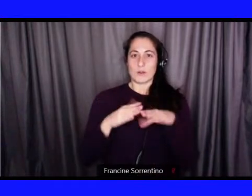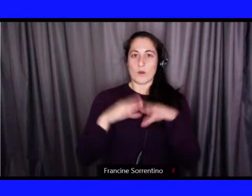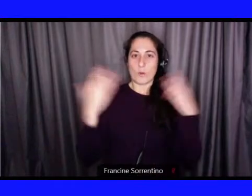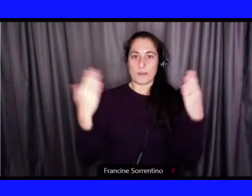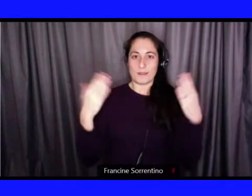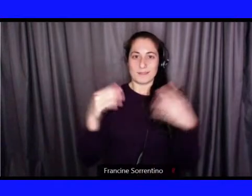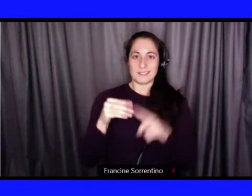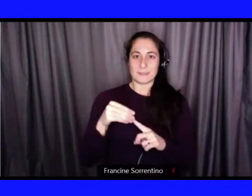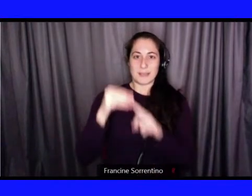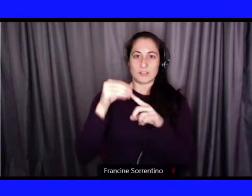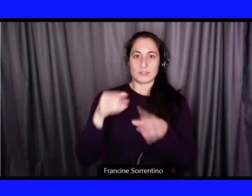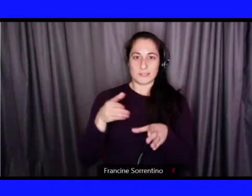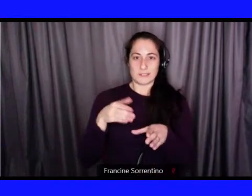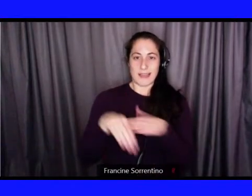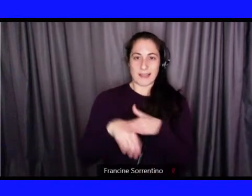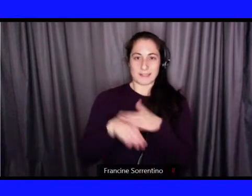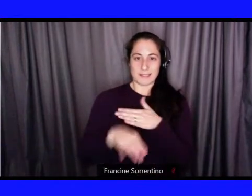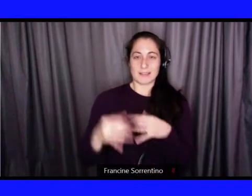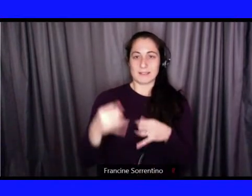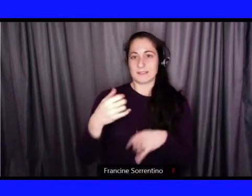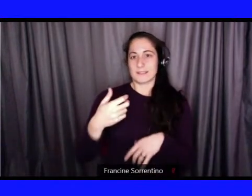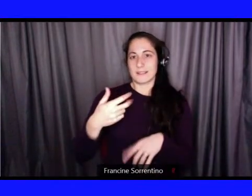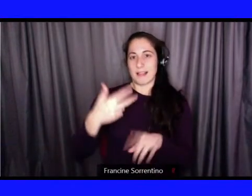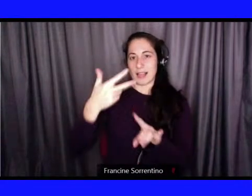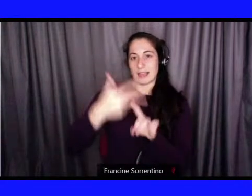that we are measuring.